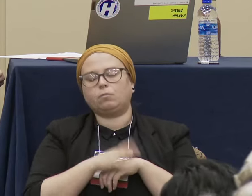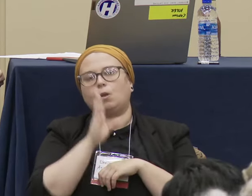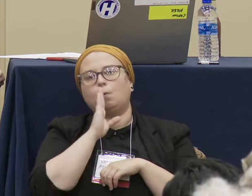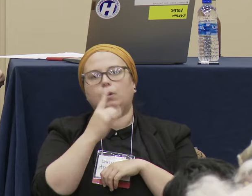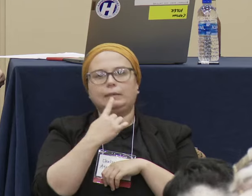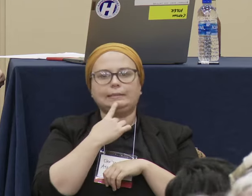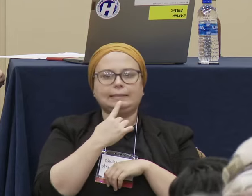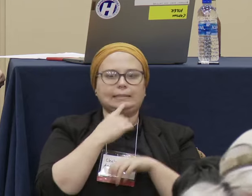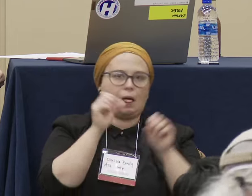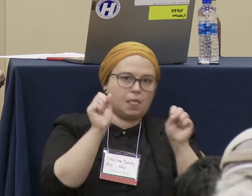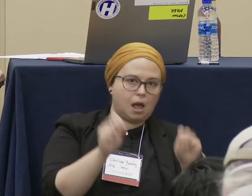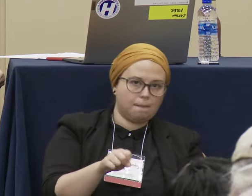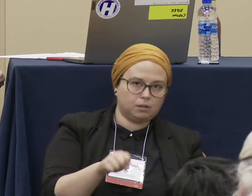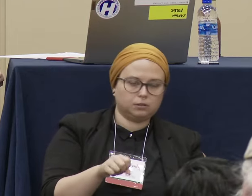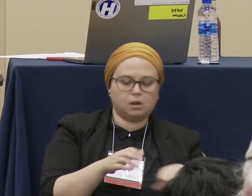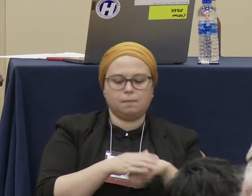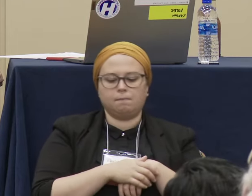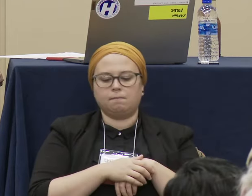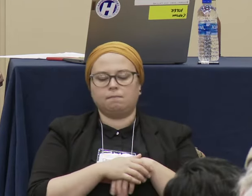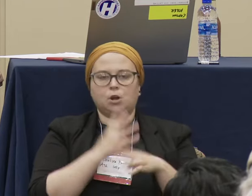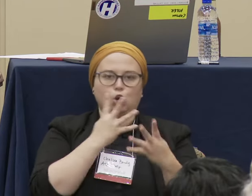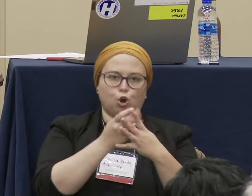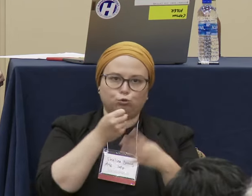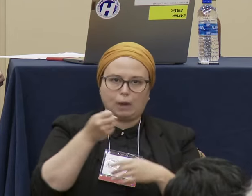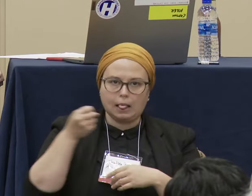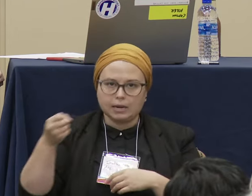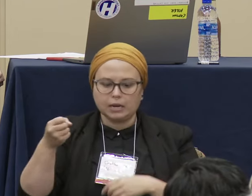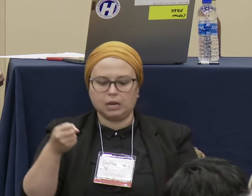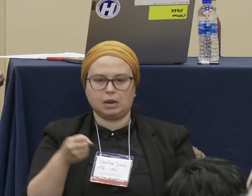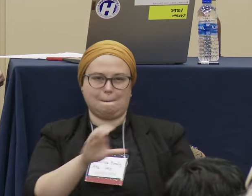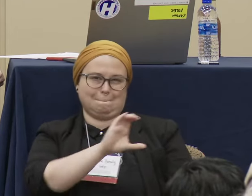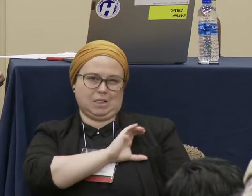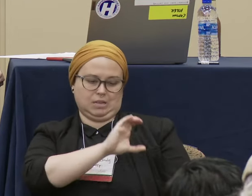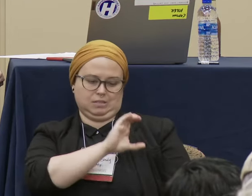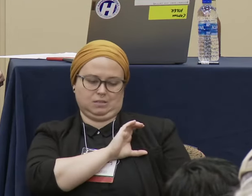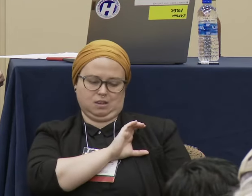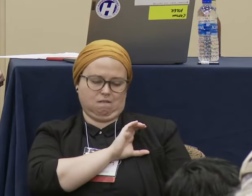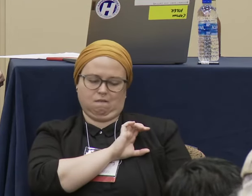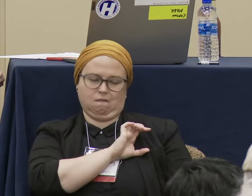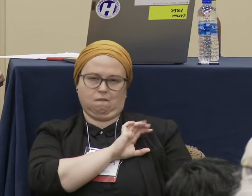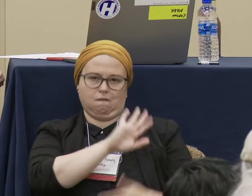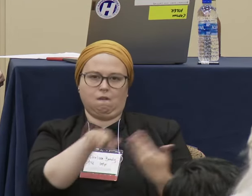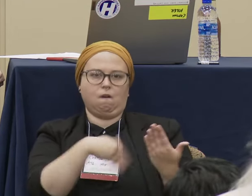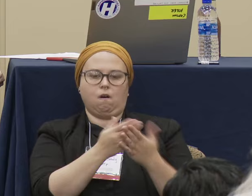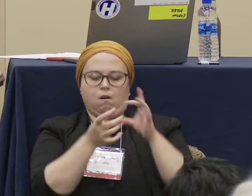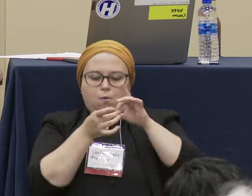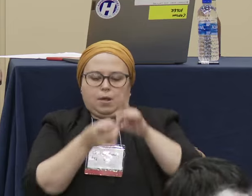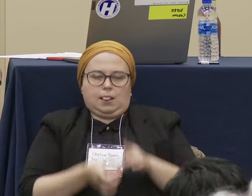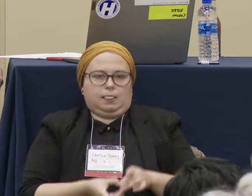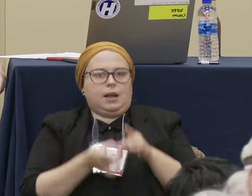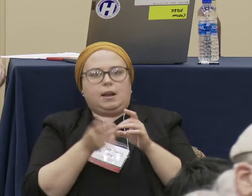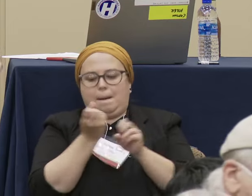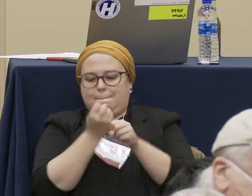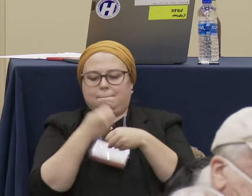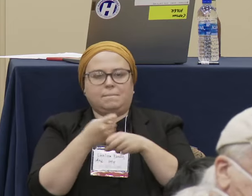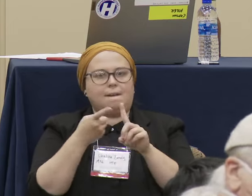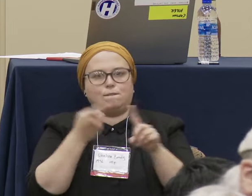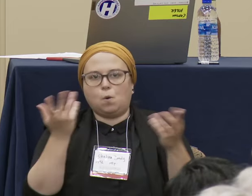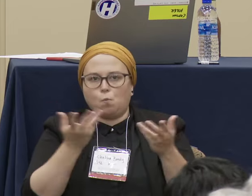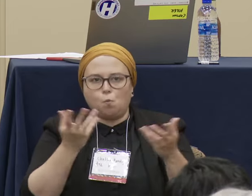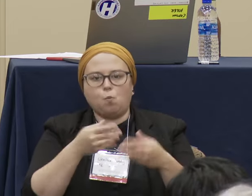carcerality, policing were and are constructed on anti-blackness and on